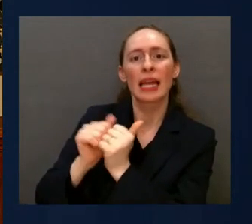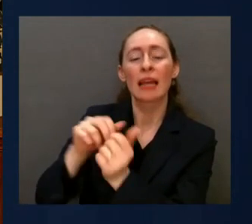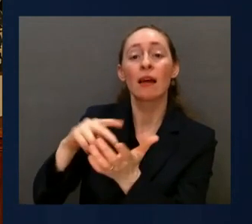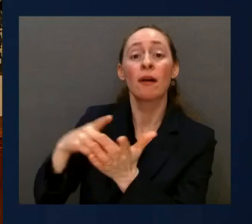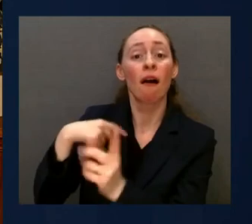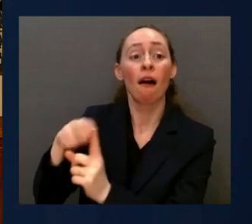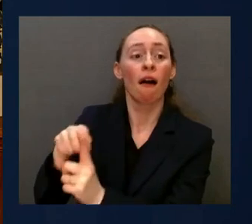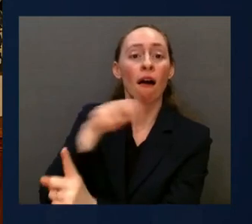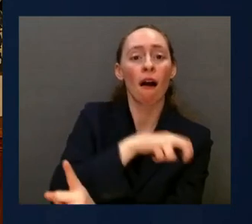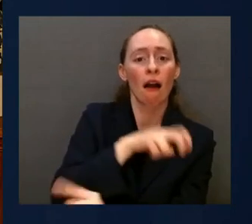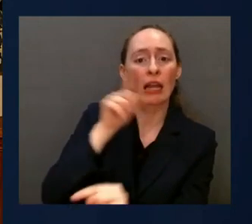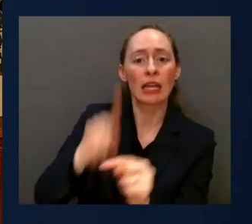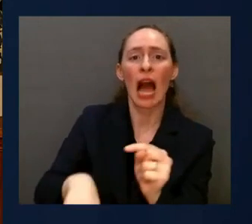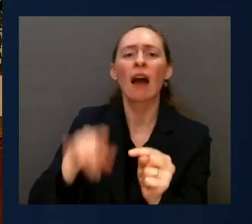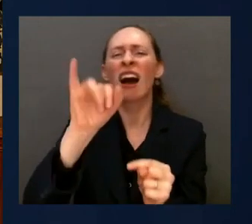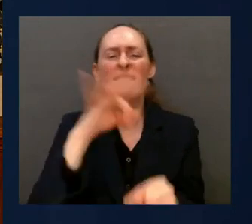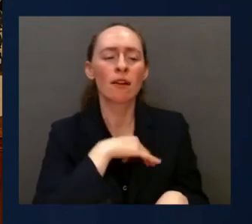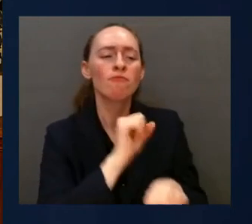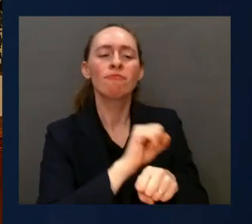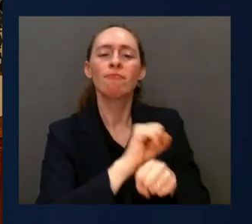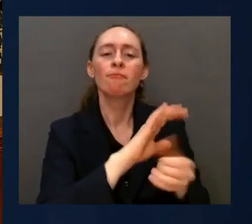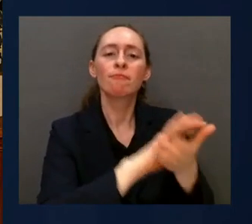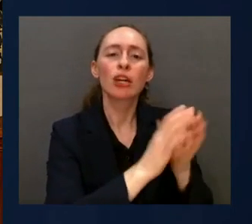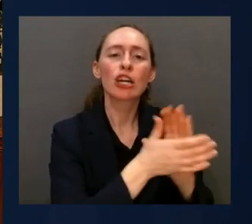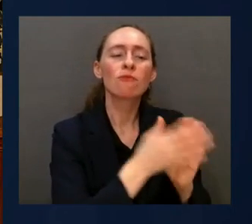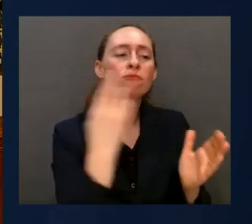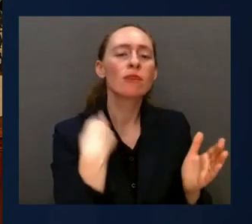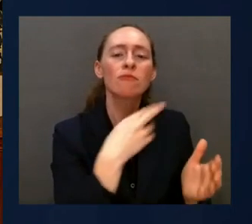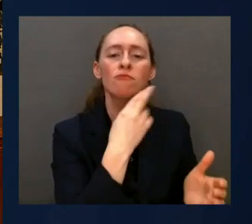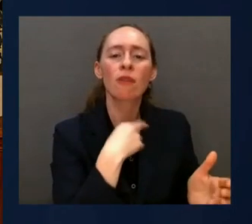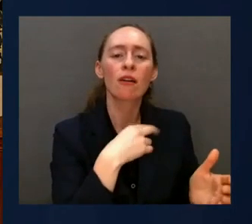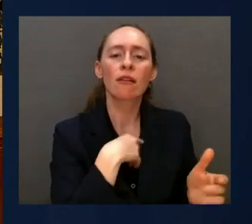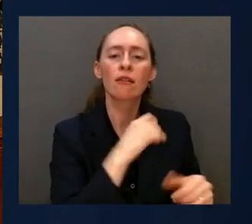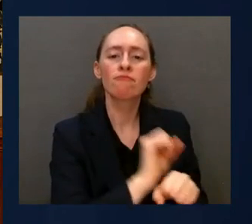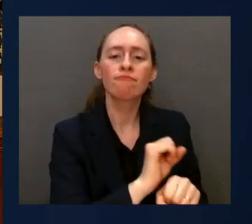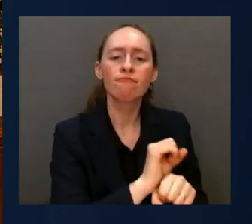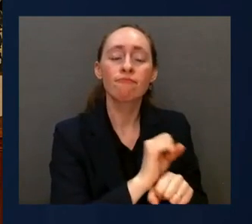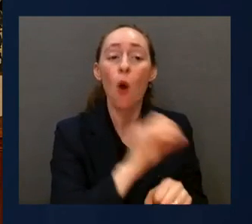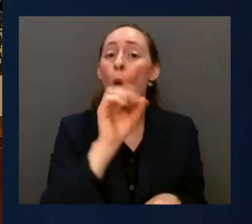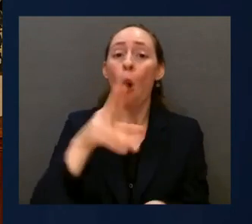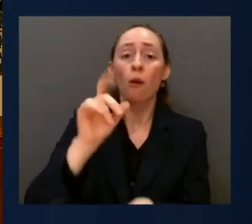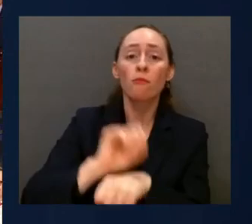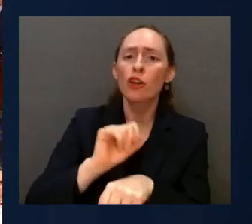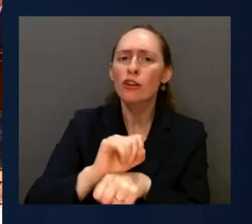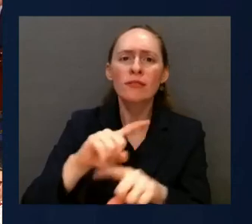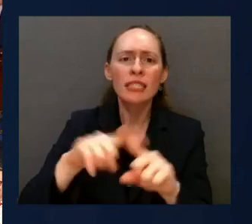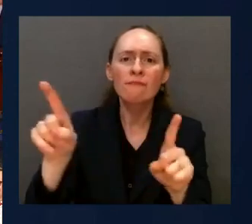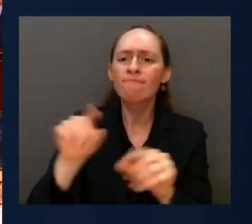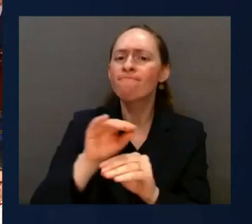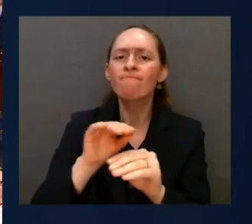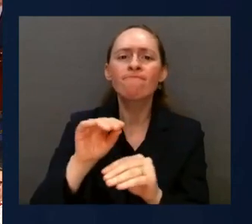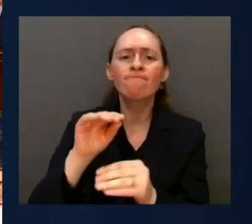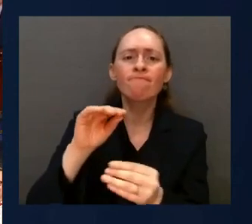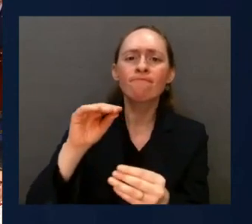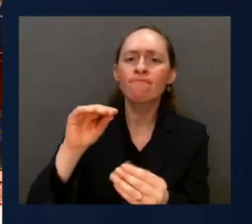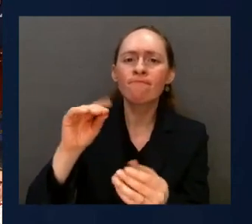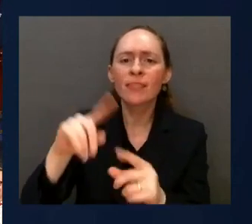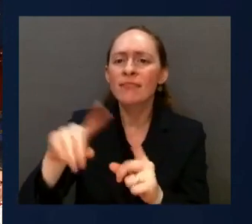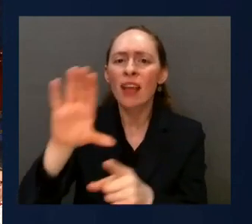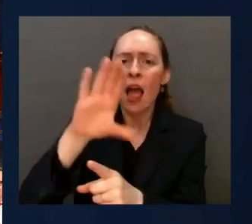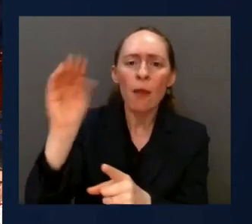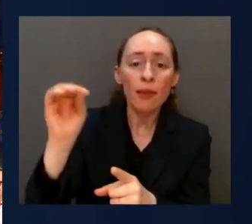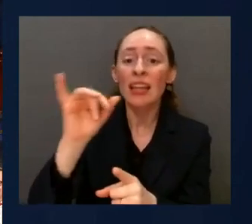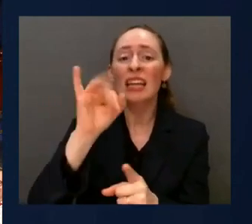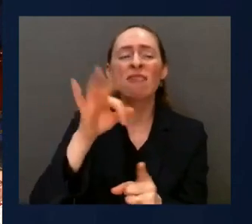town and take the same job at another burger place and make a few bucks more. It just changed. But they just changed it because we exposed